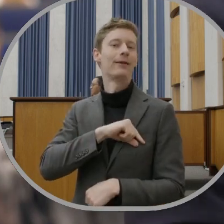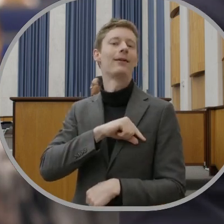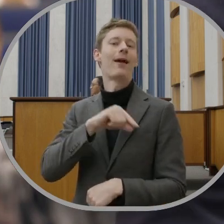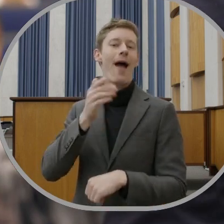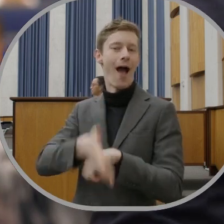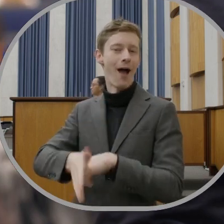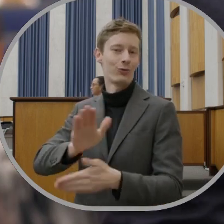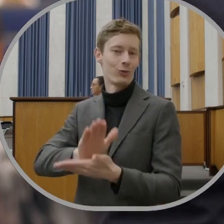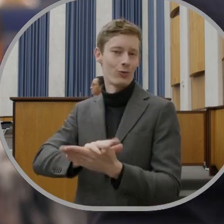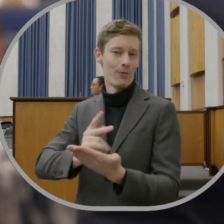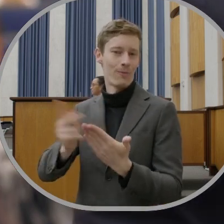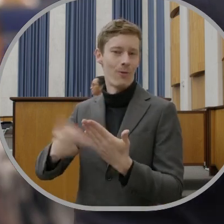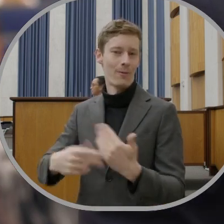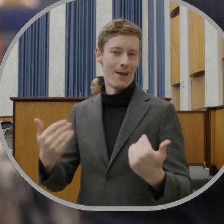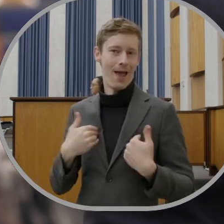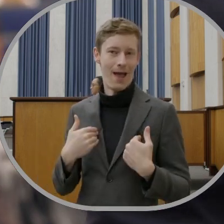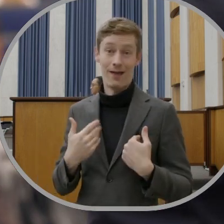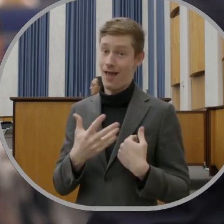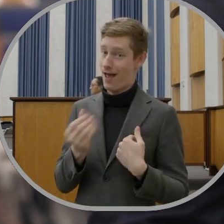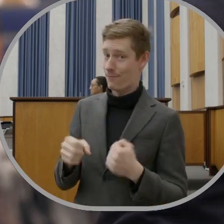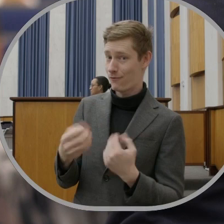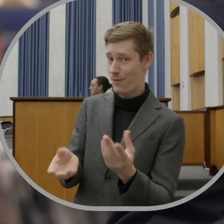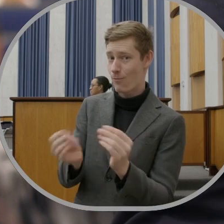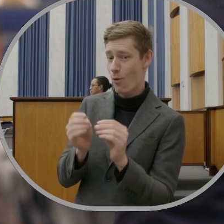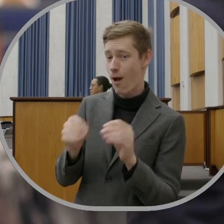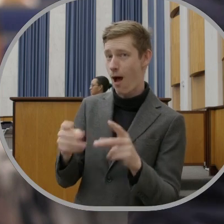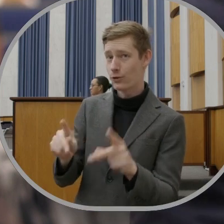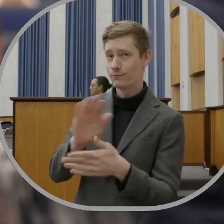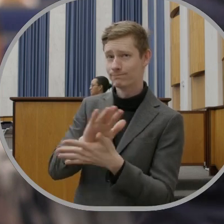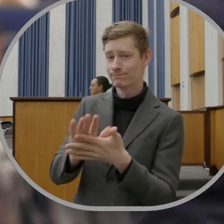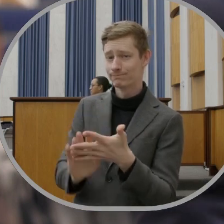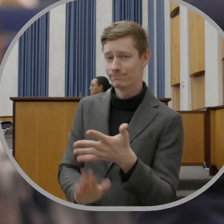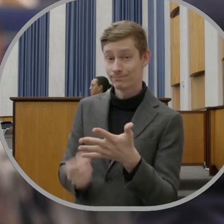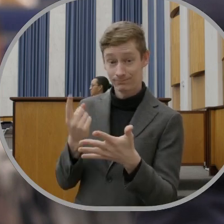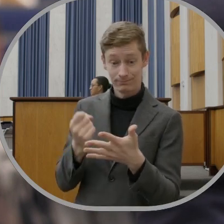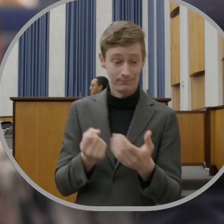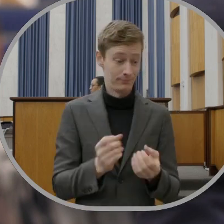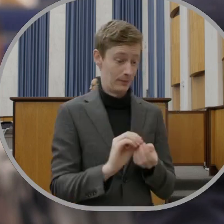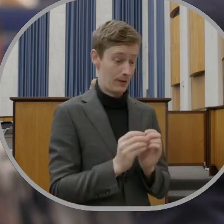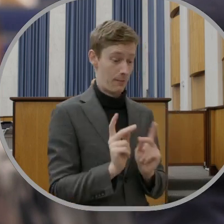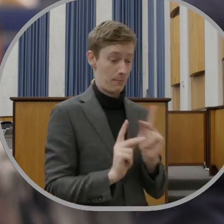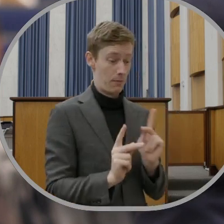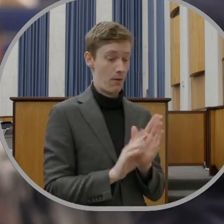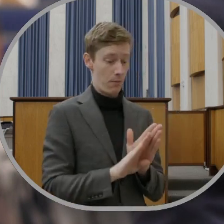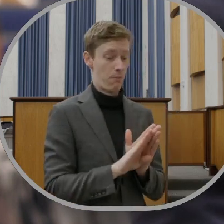we can always provide more opportunities, especially with our growing population. That is why we are maintaining funding